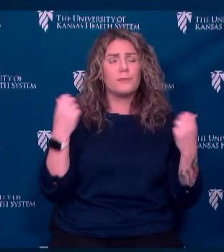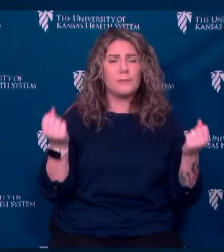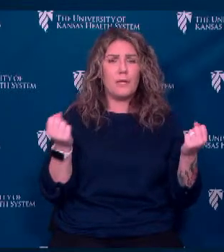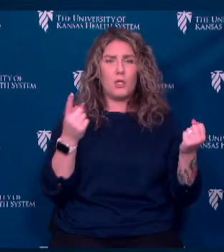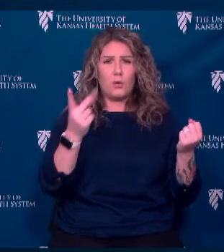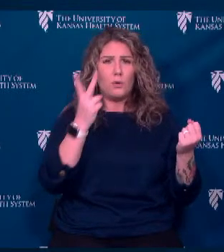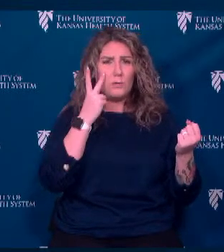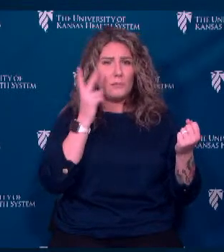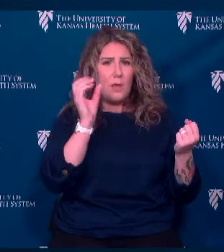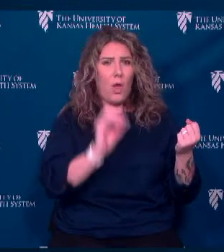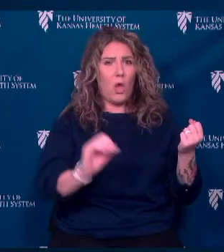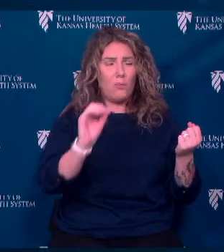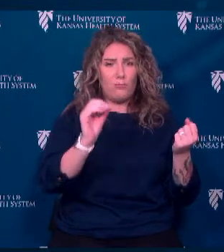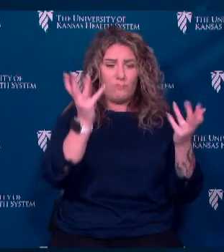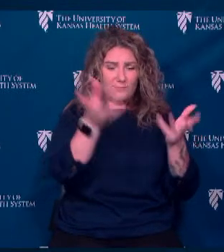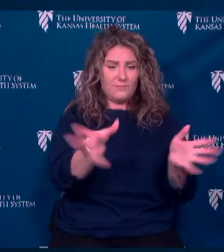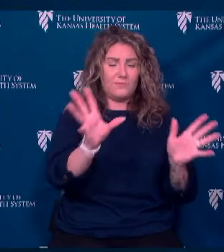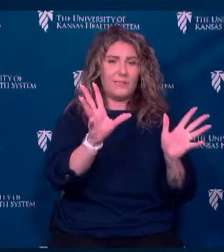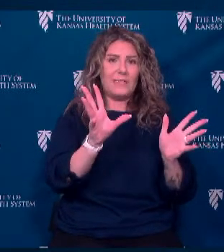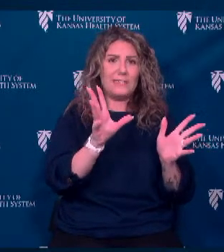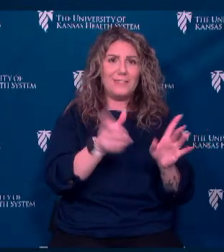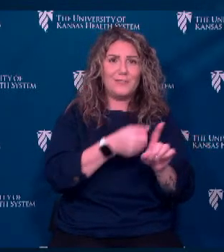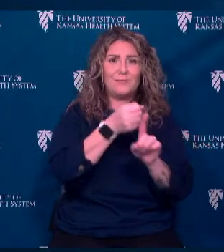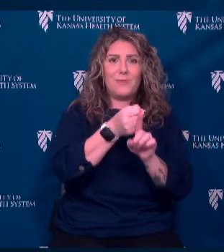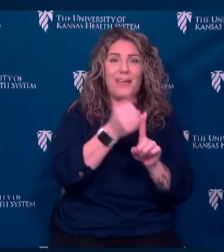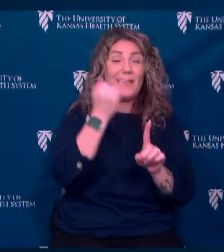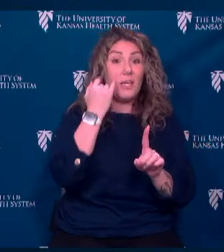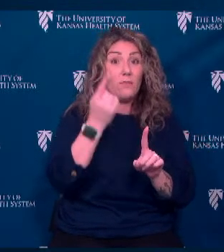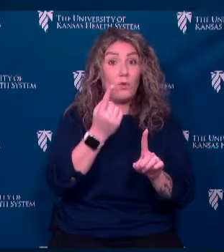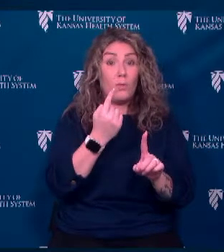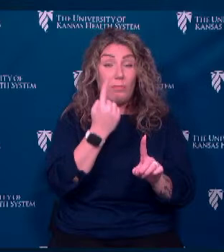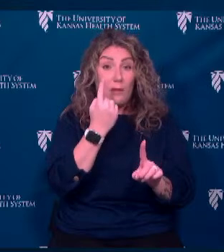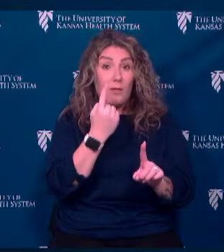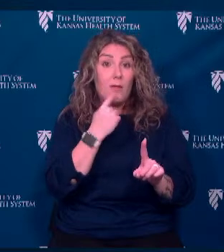Omicron as being the end of the pandemic? Because if it is, I'm going to high-five you across this screen.